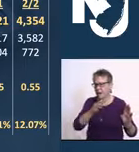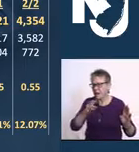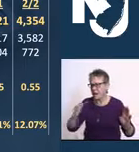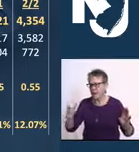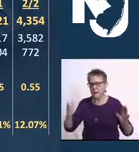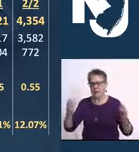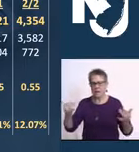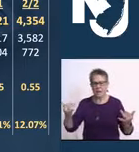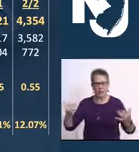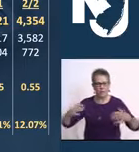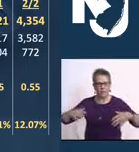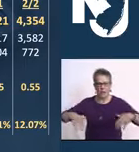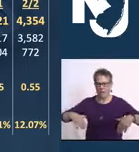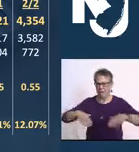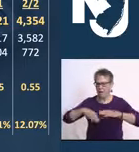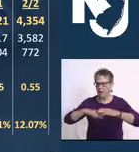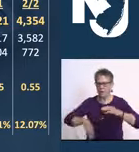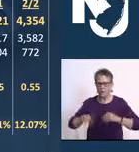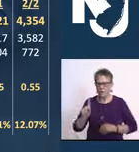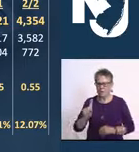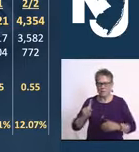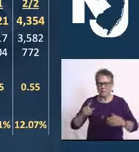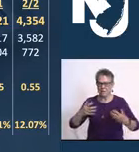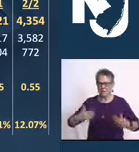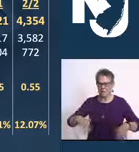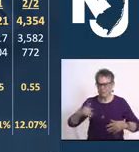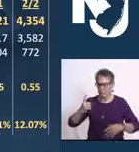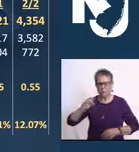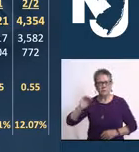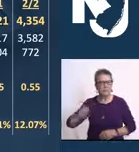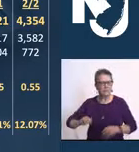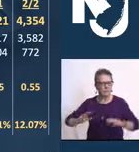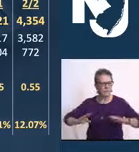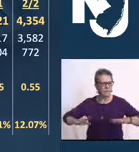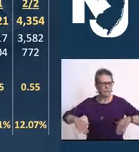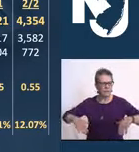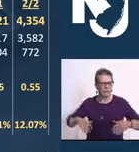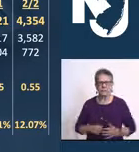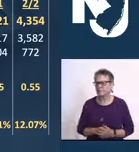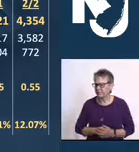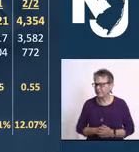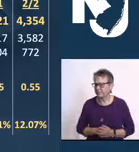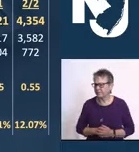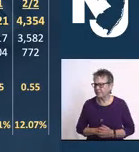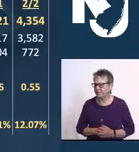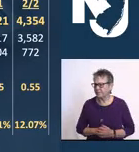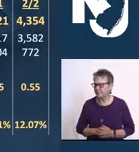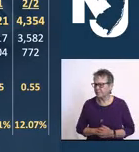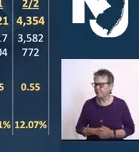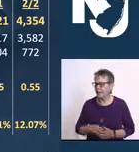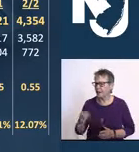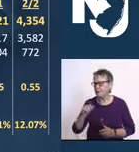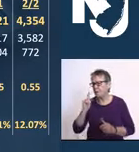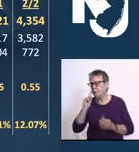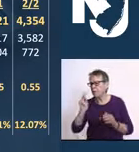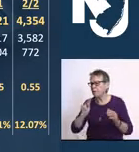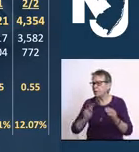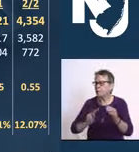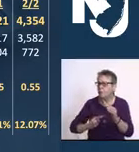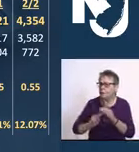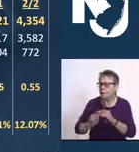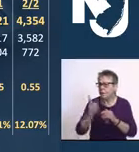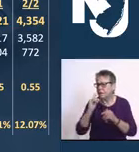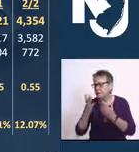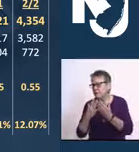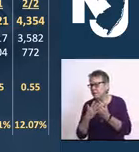case numbers and test positivity rates aren't overly illustrative. We need to look at the longer range trend line. And as a 7-day measure, remember